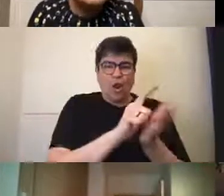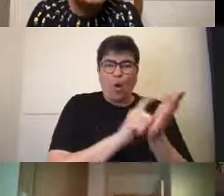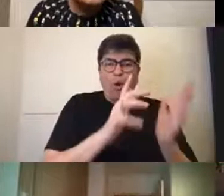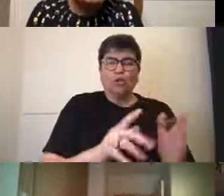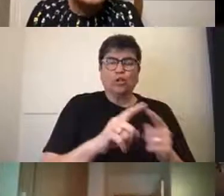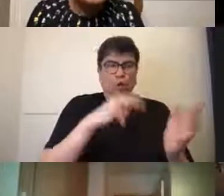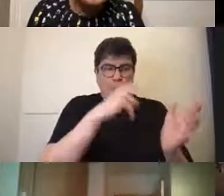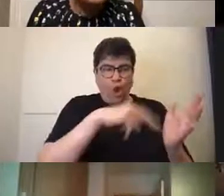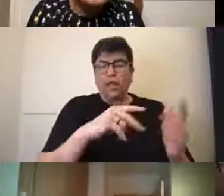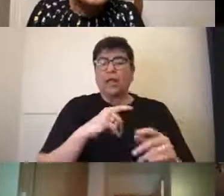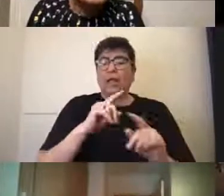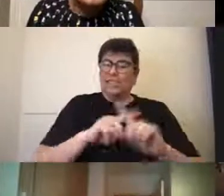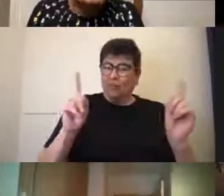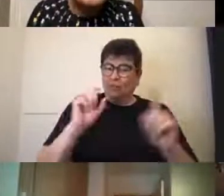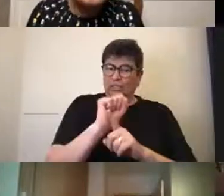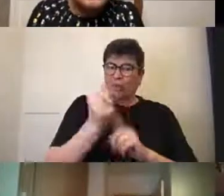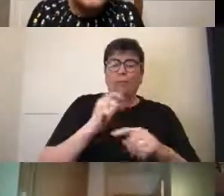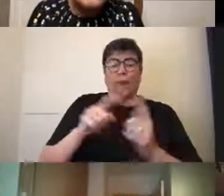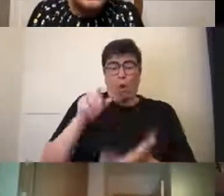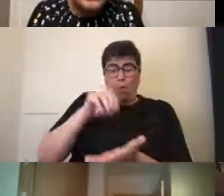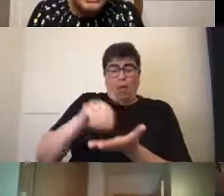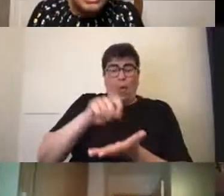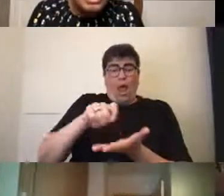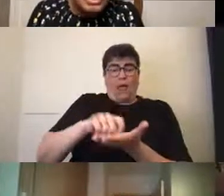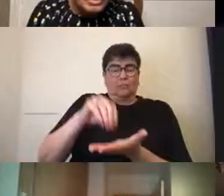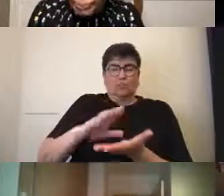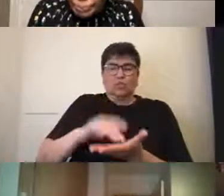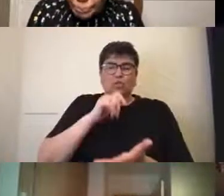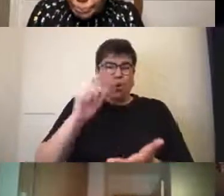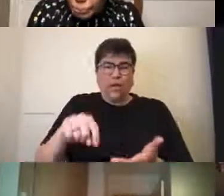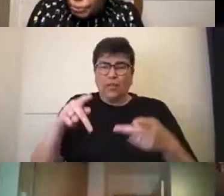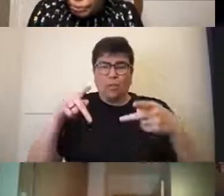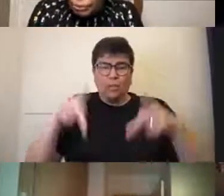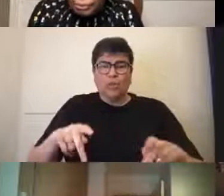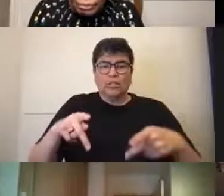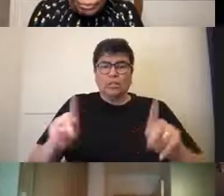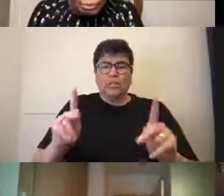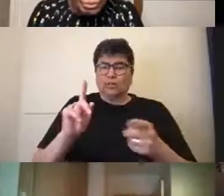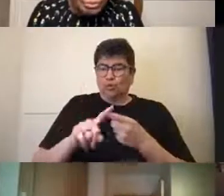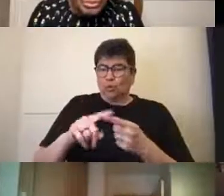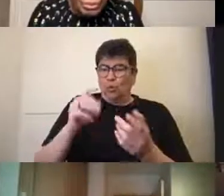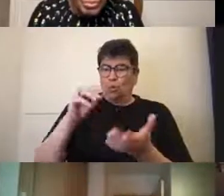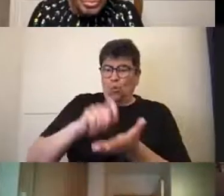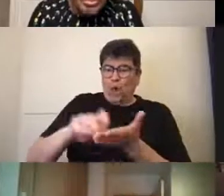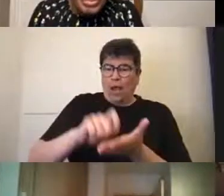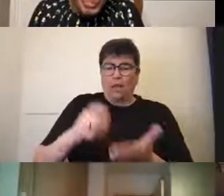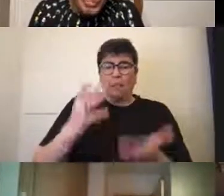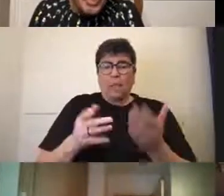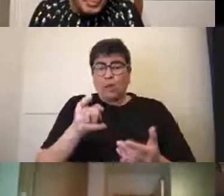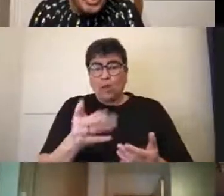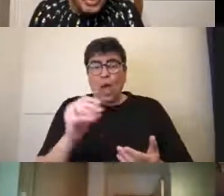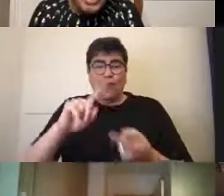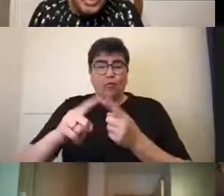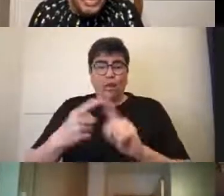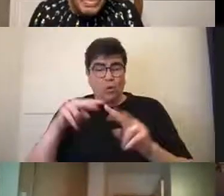scenario. But writing it, I don't think you need the person's consent to write it. Nobody's looking at it but you and maybe a friend. But when you start